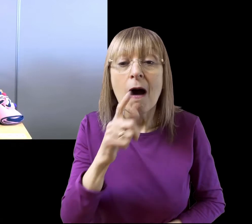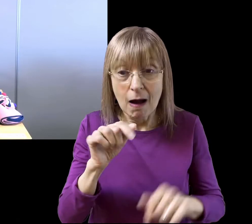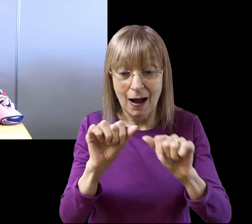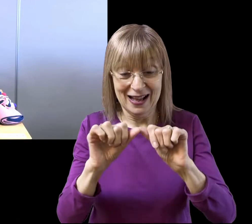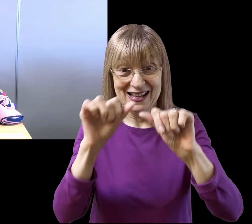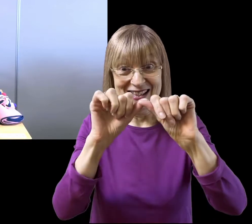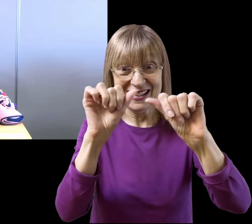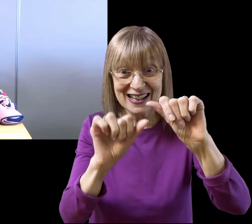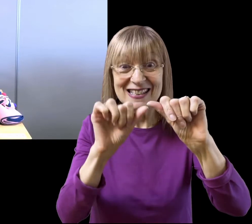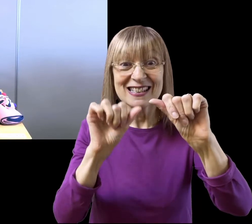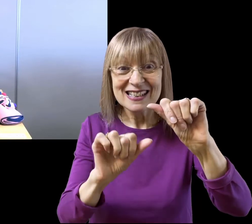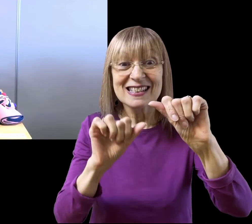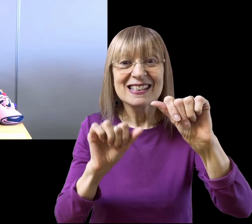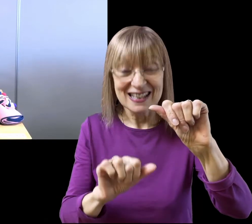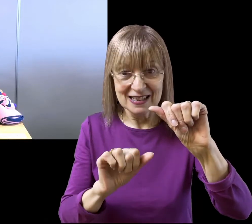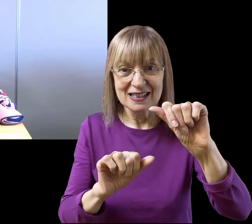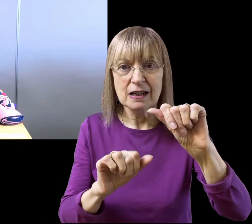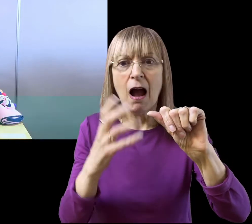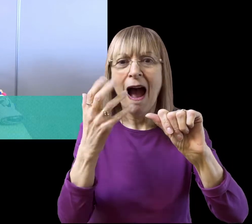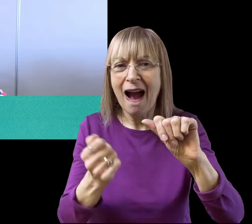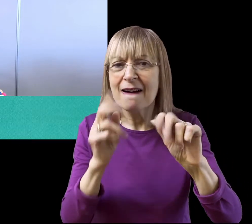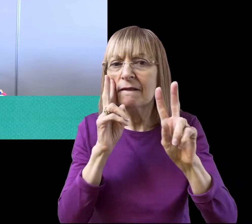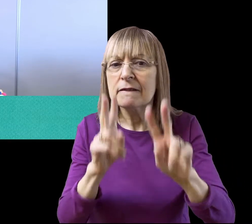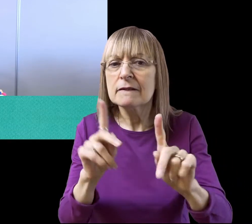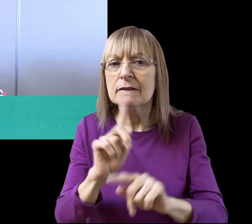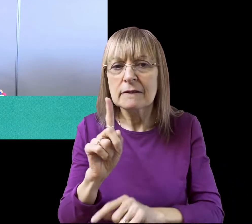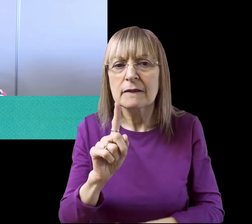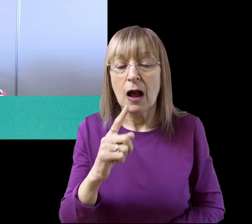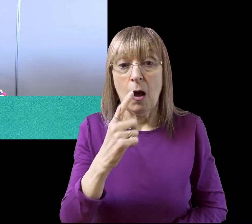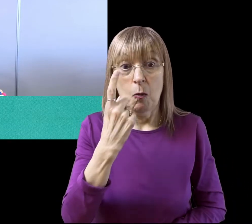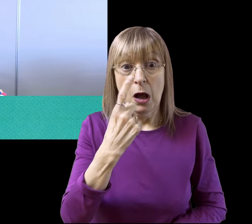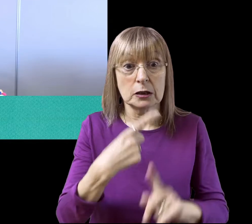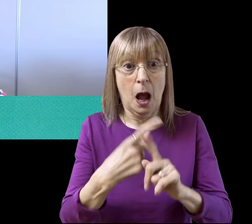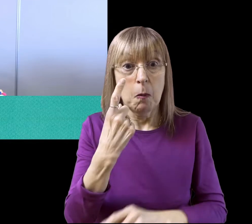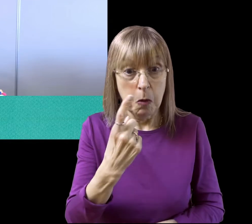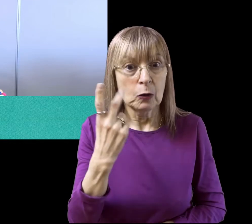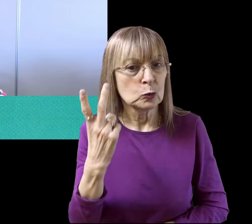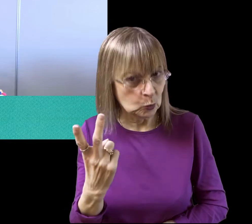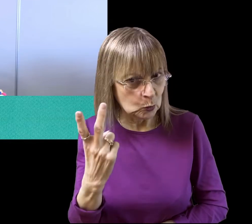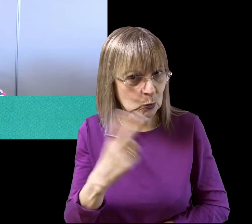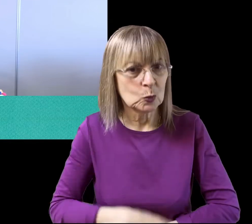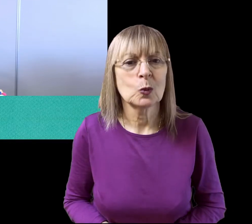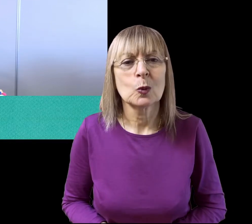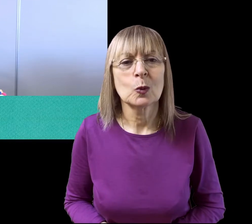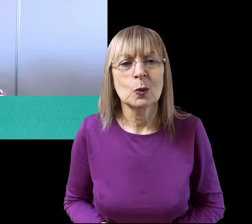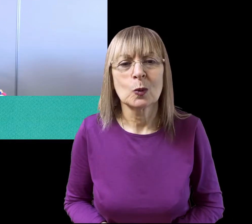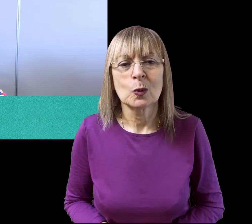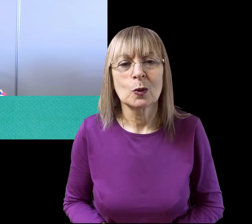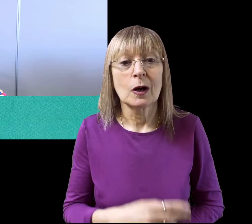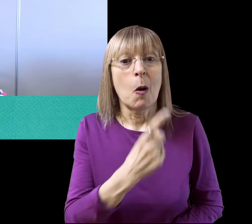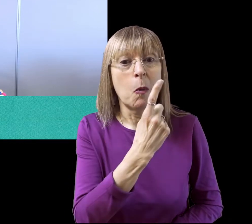To get from the next number in your sequence at any point, 1, 1, 2, 1 plus 1 is 2, 1